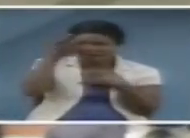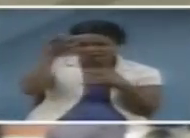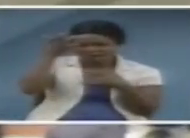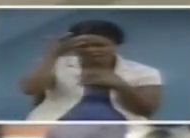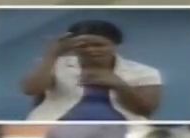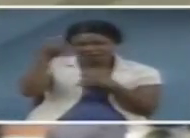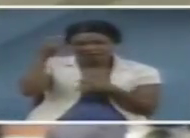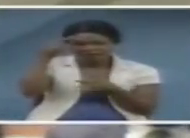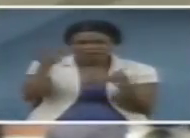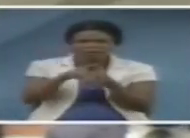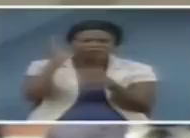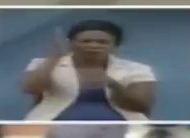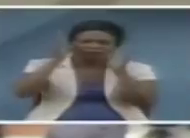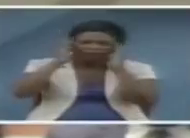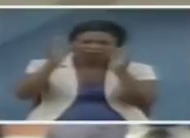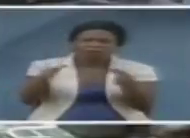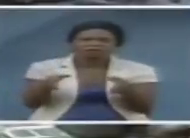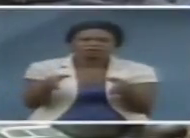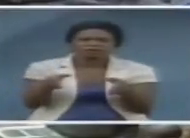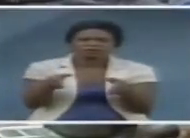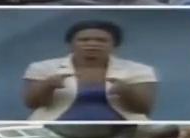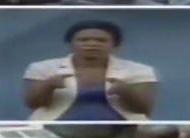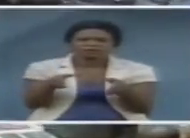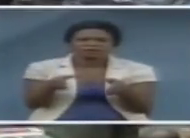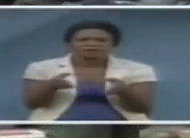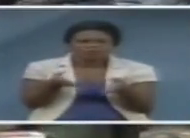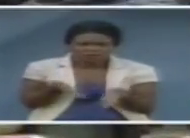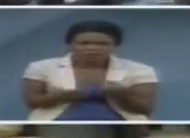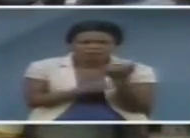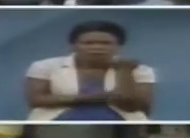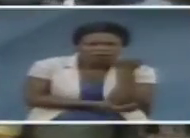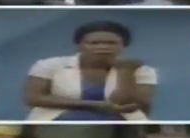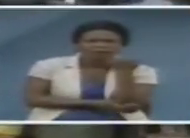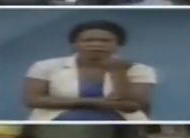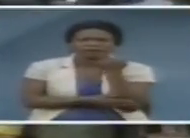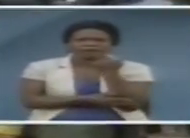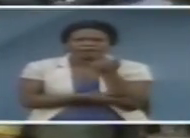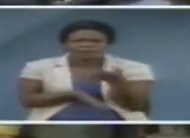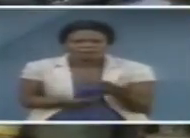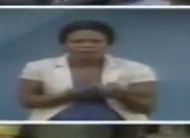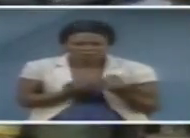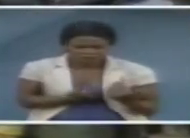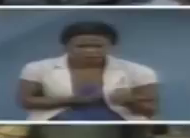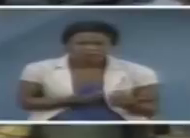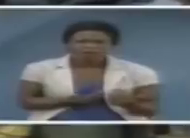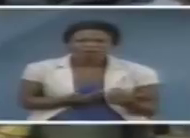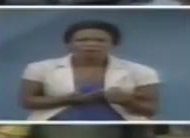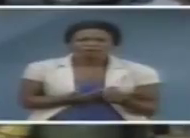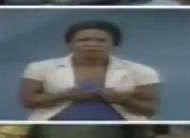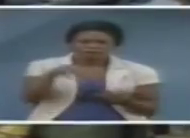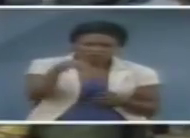and non-communicable diseases. Government will also focus on reproductive, maternal,